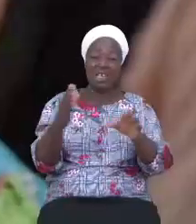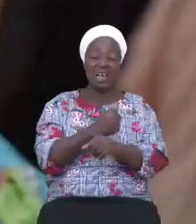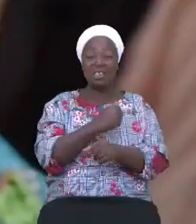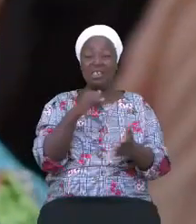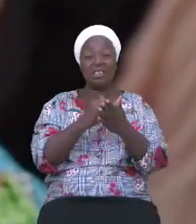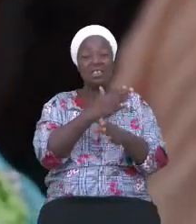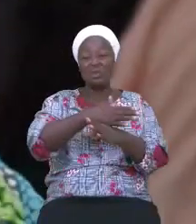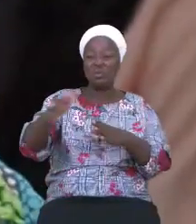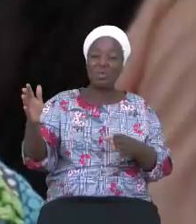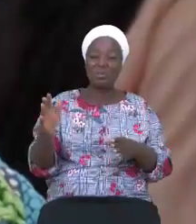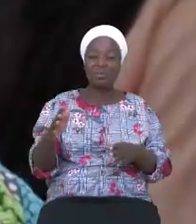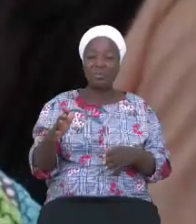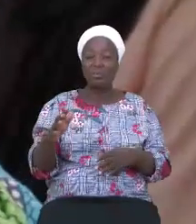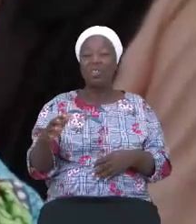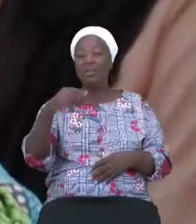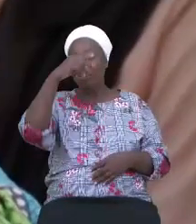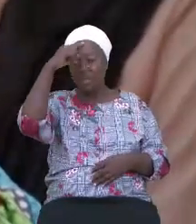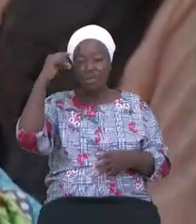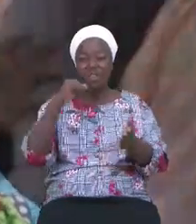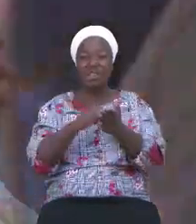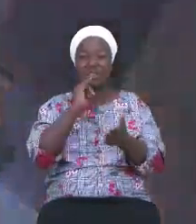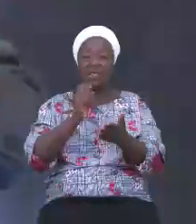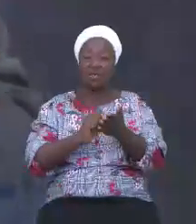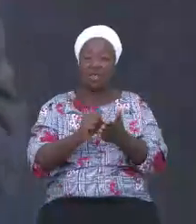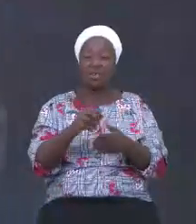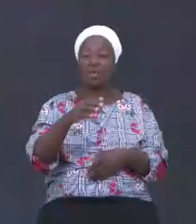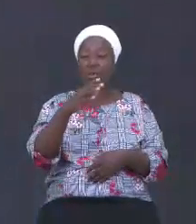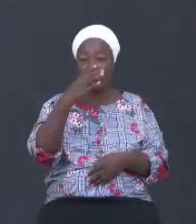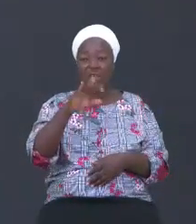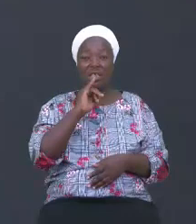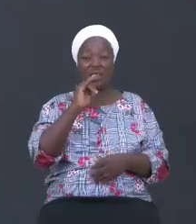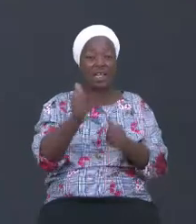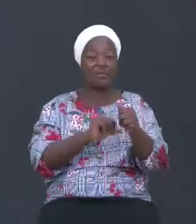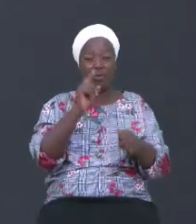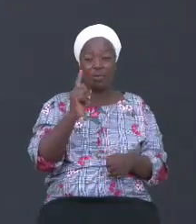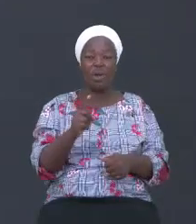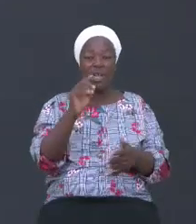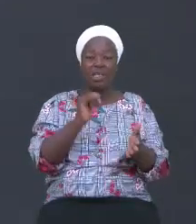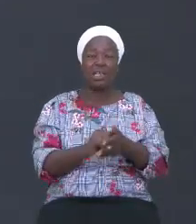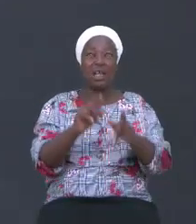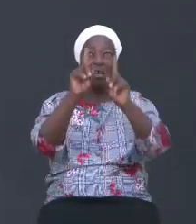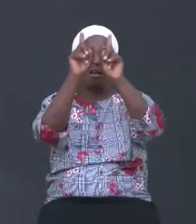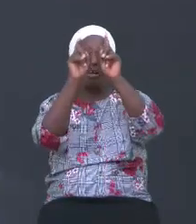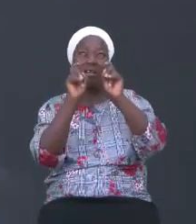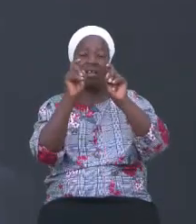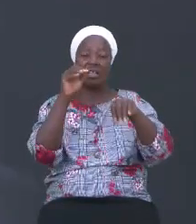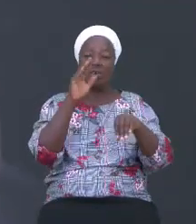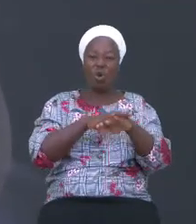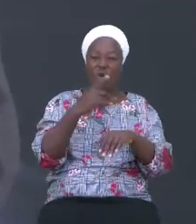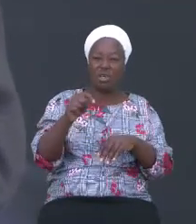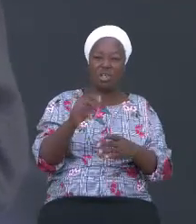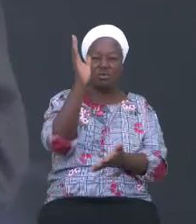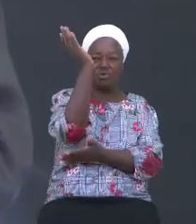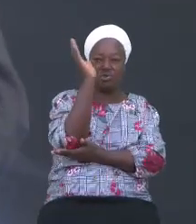away. Because it is written, cursed is everyone that hangeth on a tree. Look at